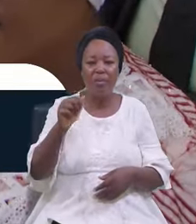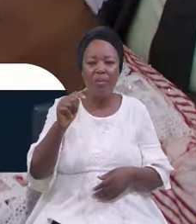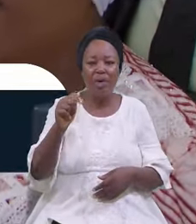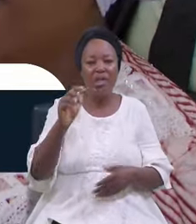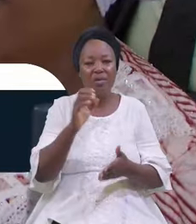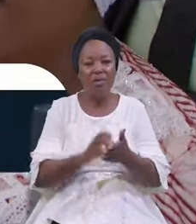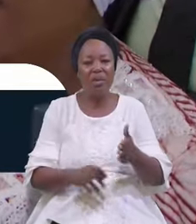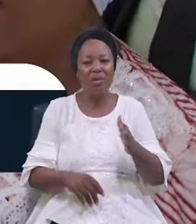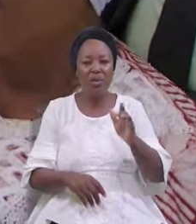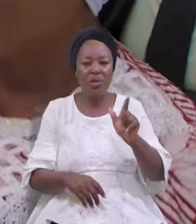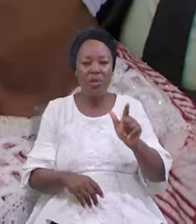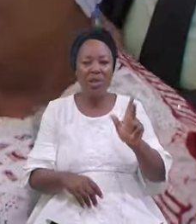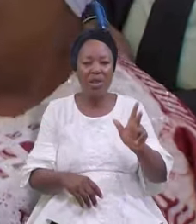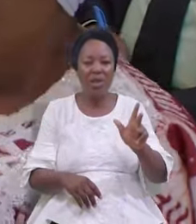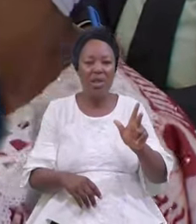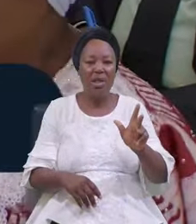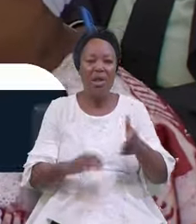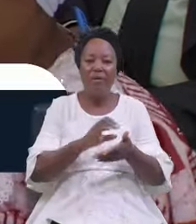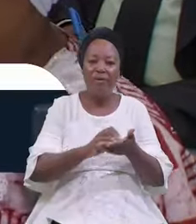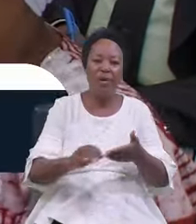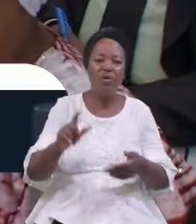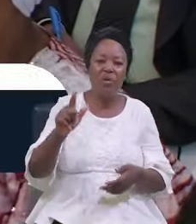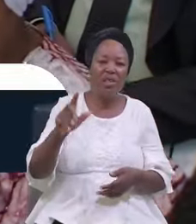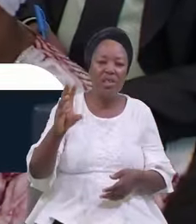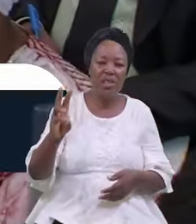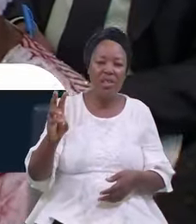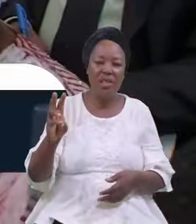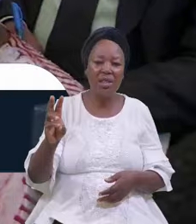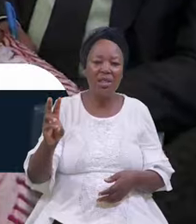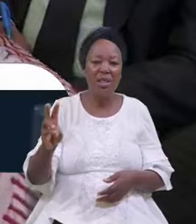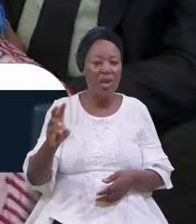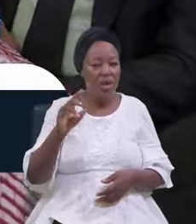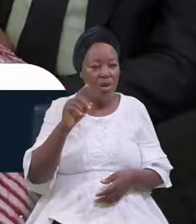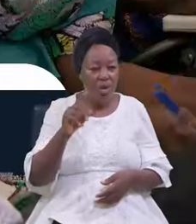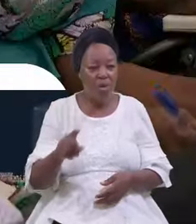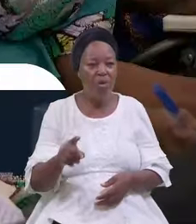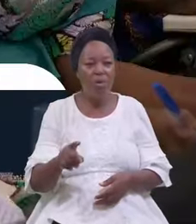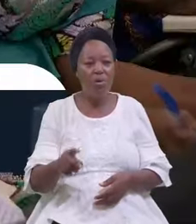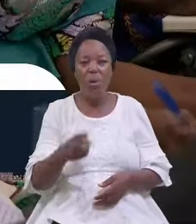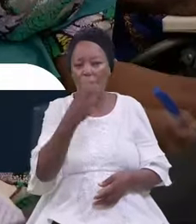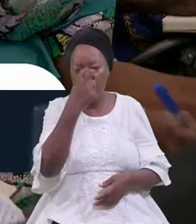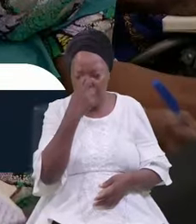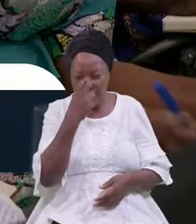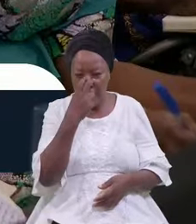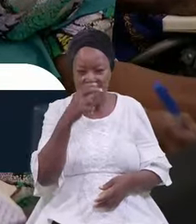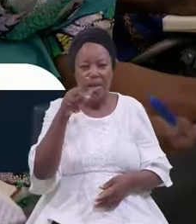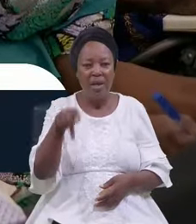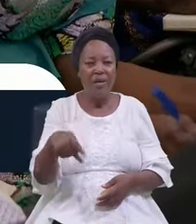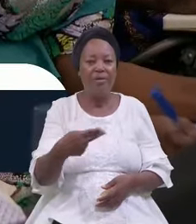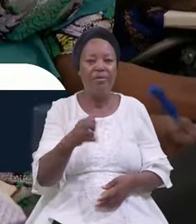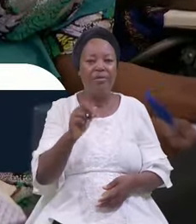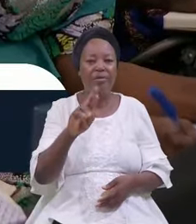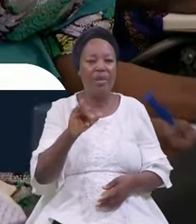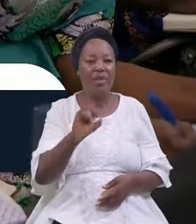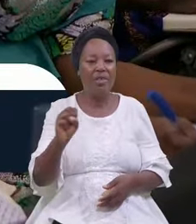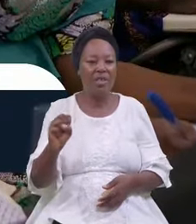Matthew chapter 23. I'm reading from verse 26. Thou blind Pharisee, Cleanse